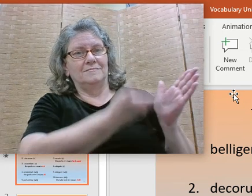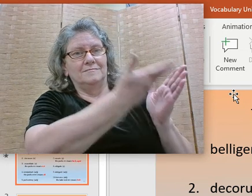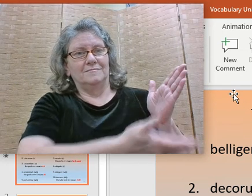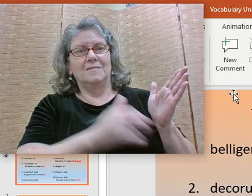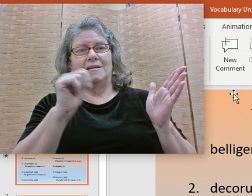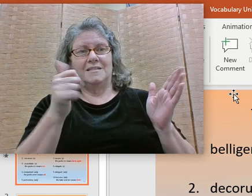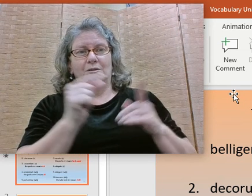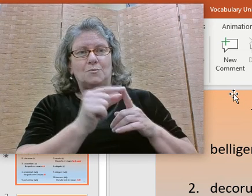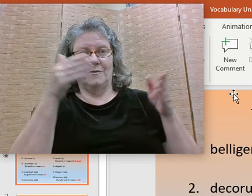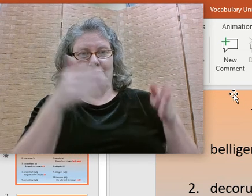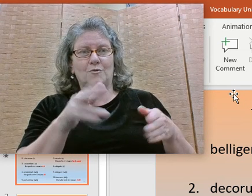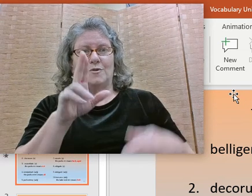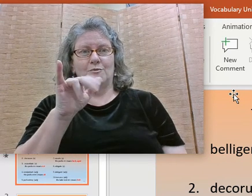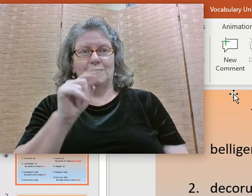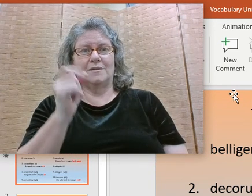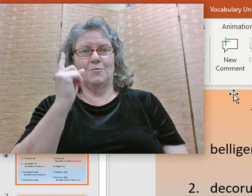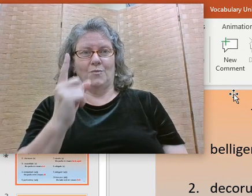1.